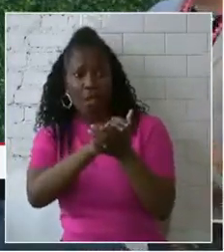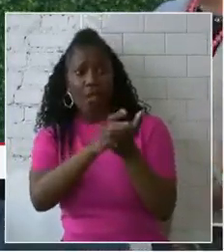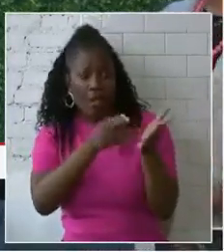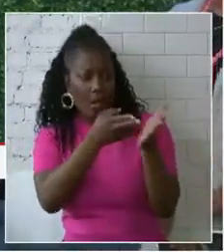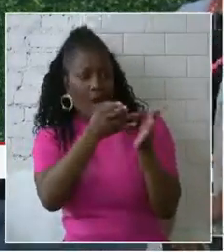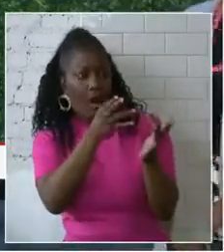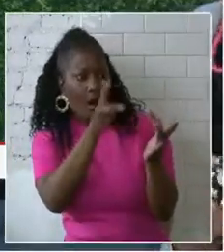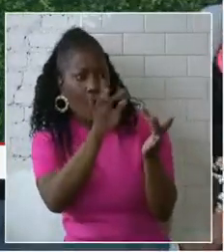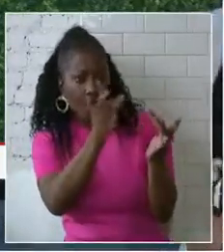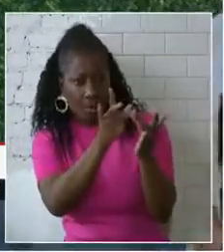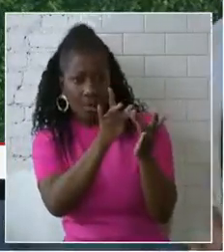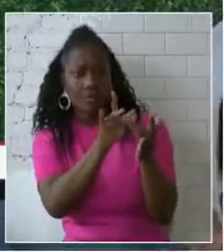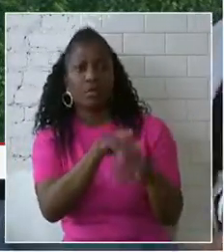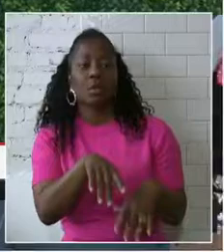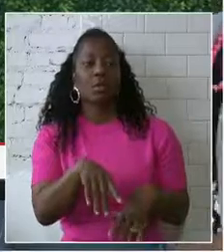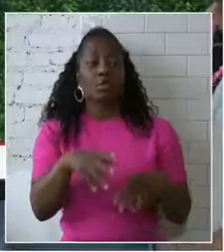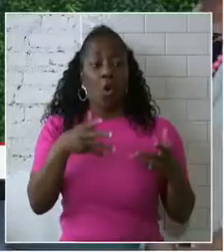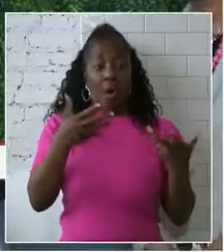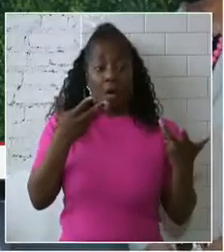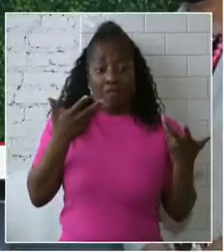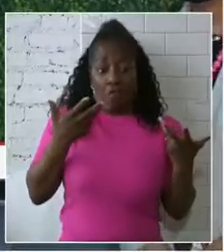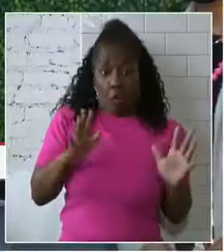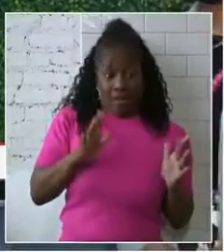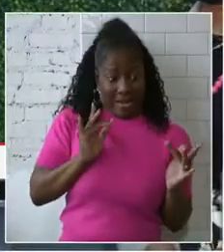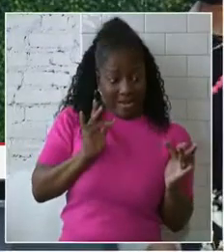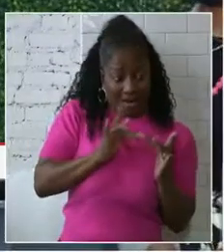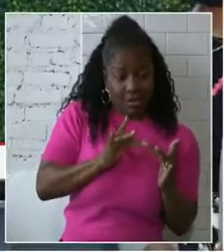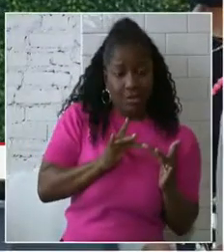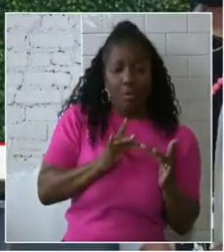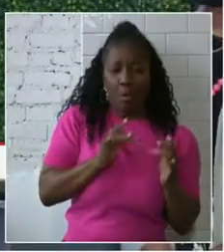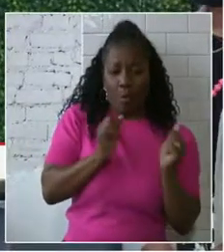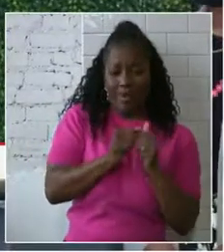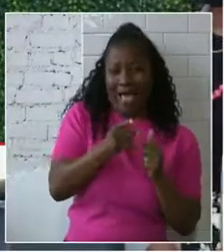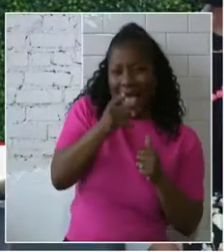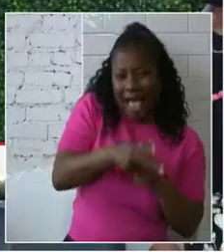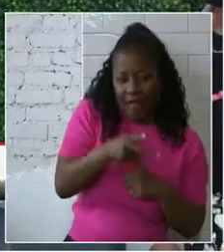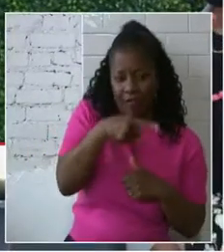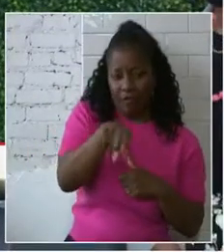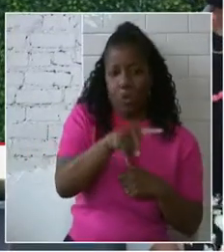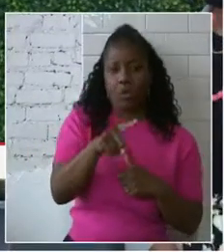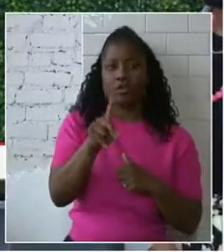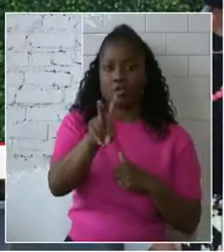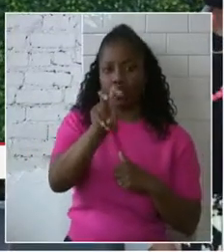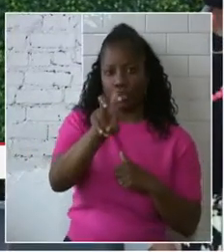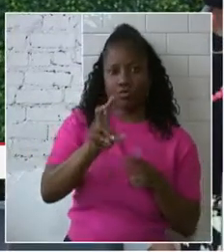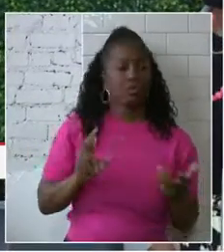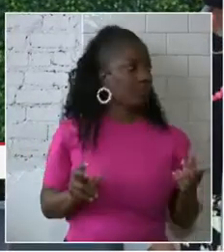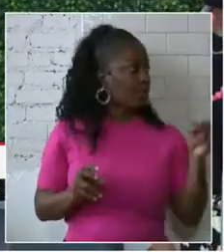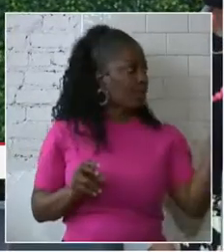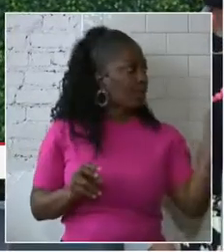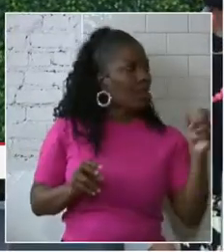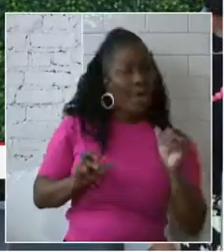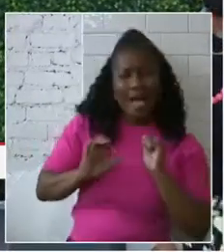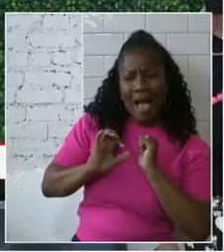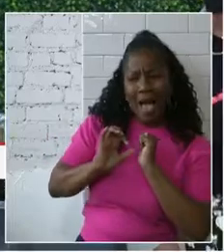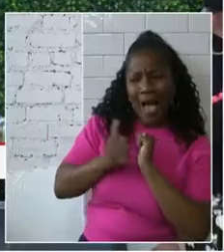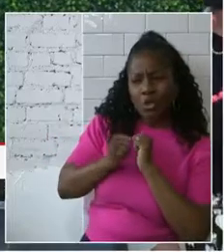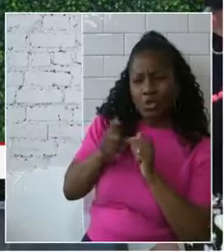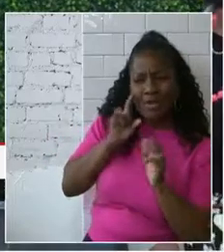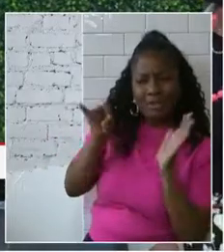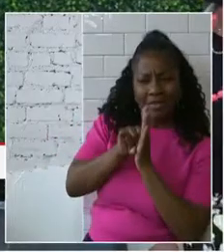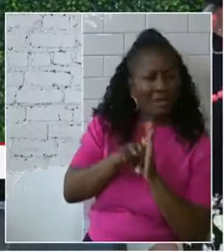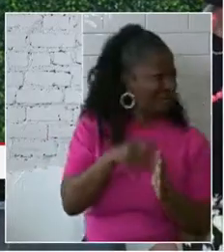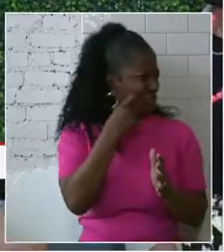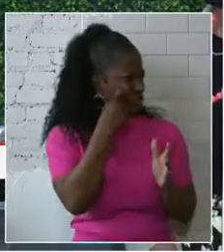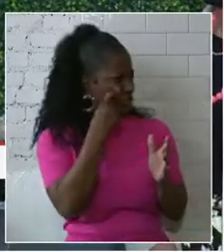we already have contact, we have made contact with approximately half of those 200 individuals. How did you identify? She spoke